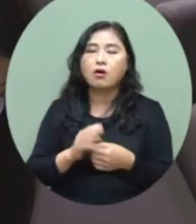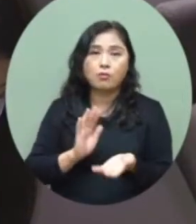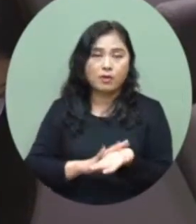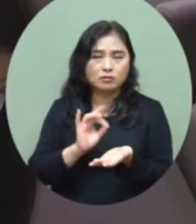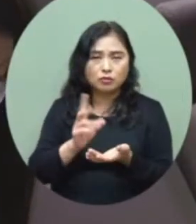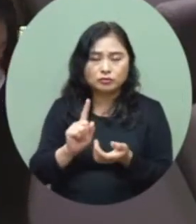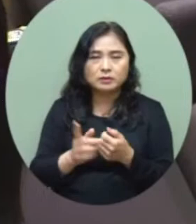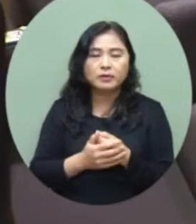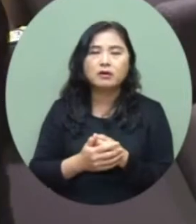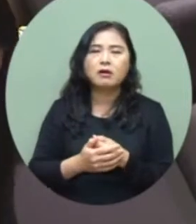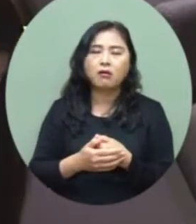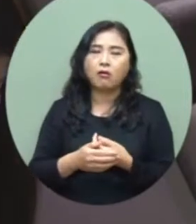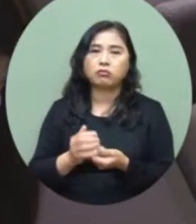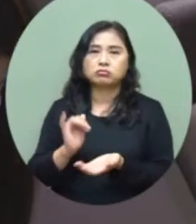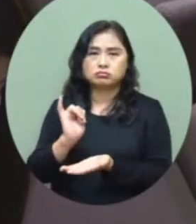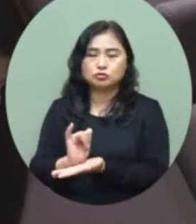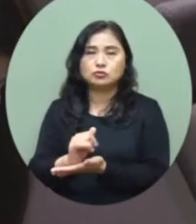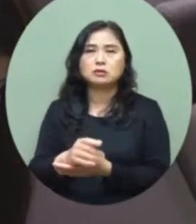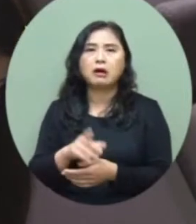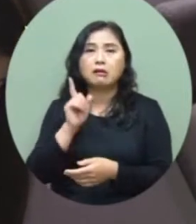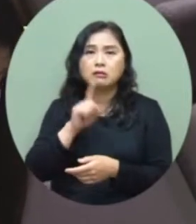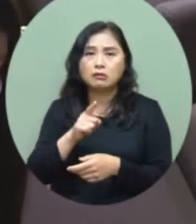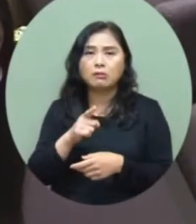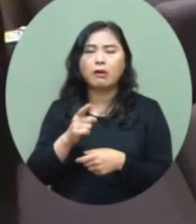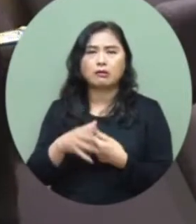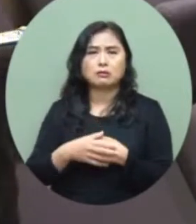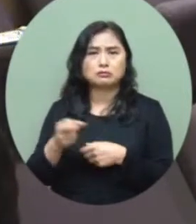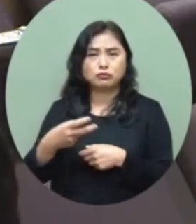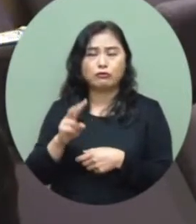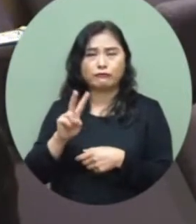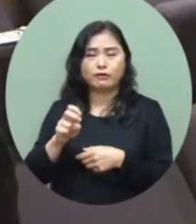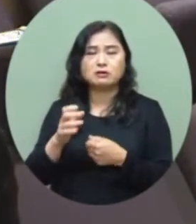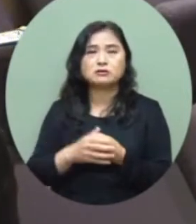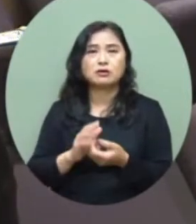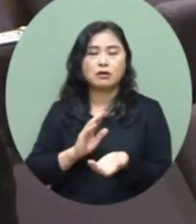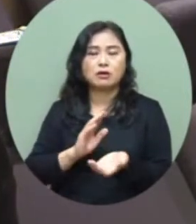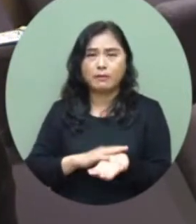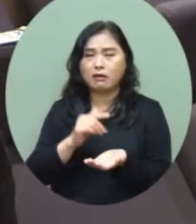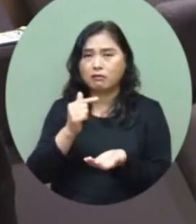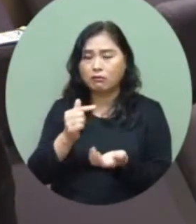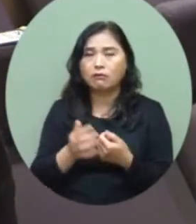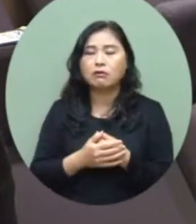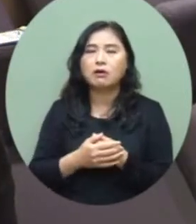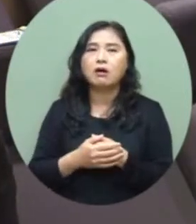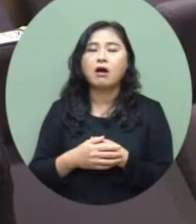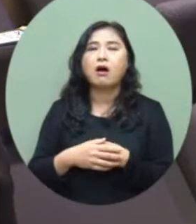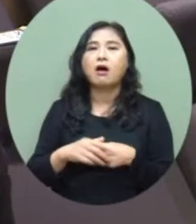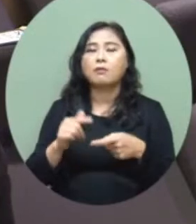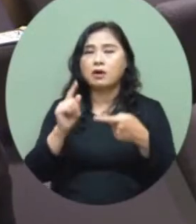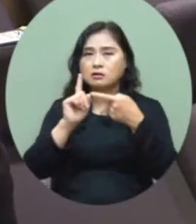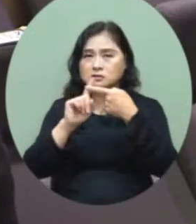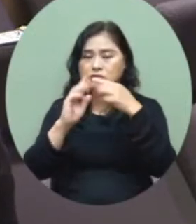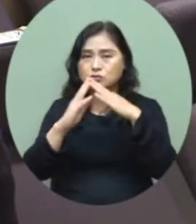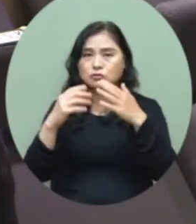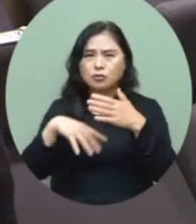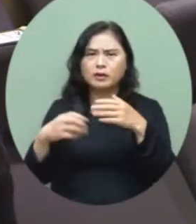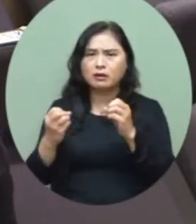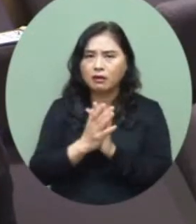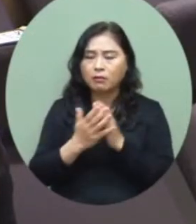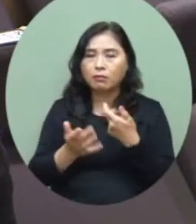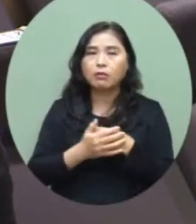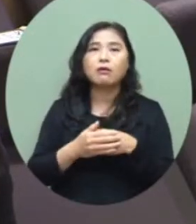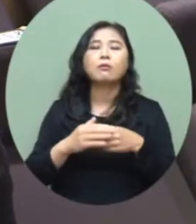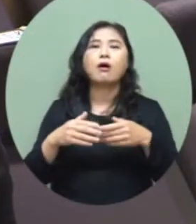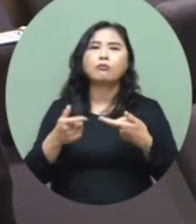And also after he was admitted to hospital about a week later, he was found to be positive. So was it that he got